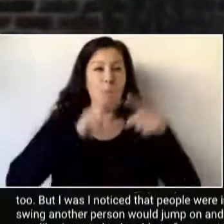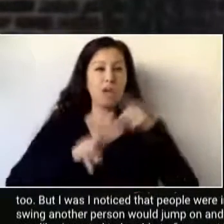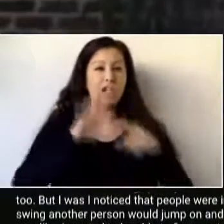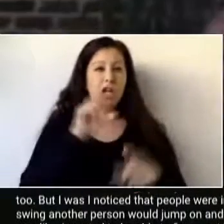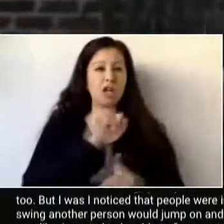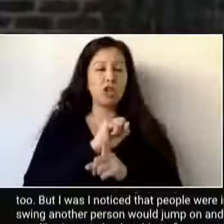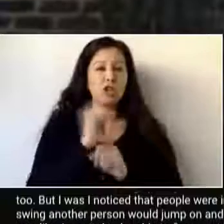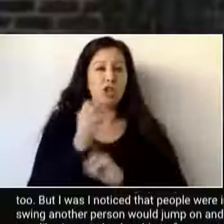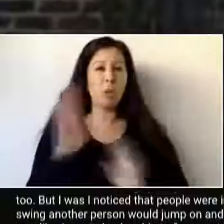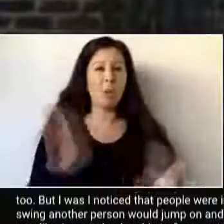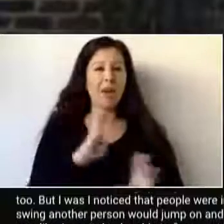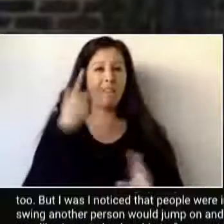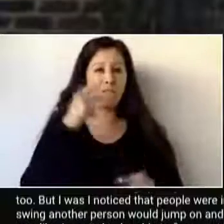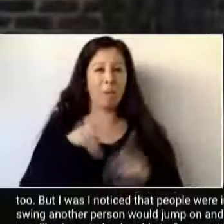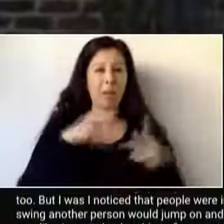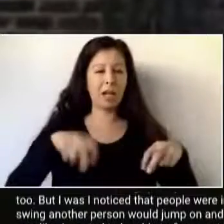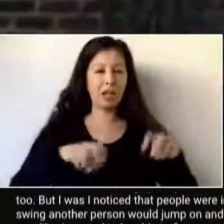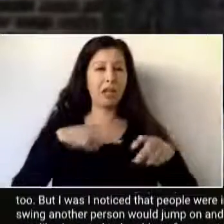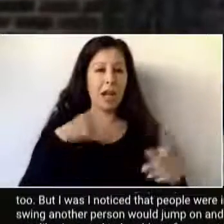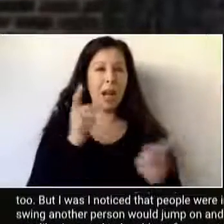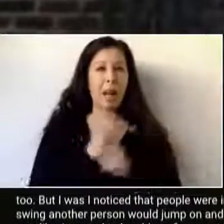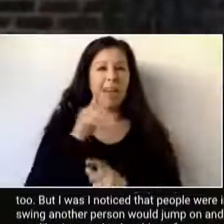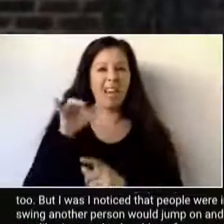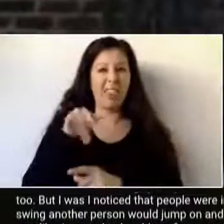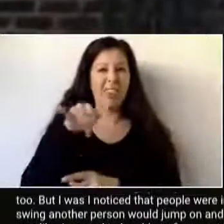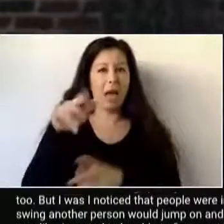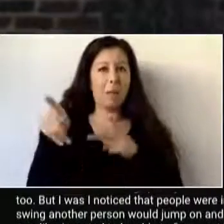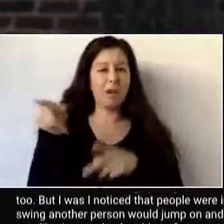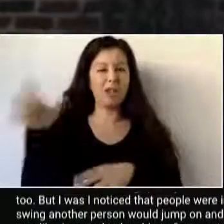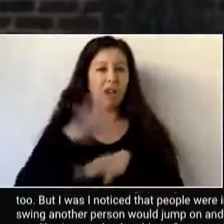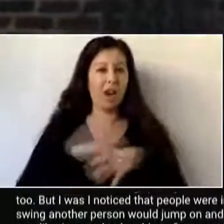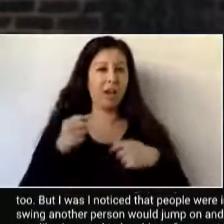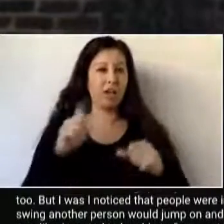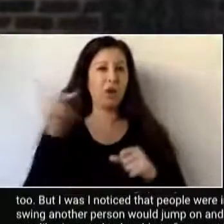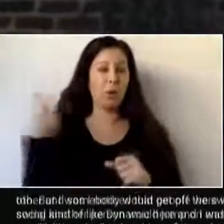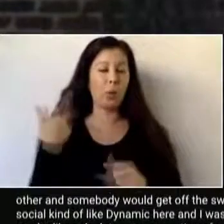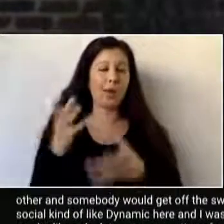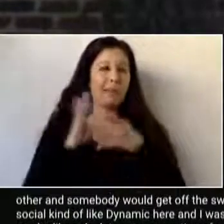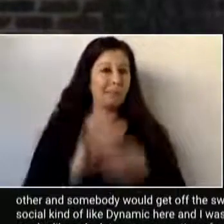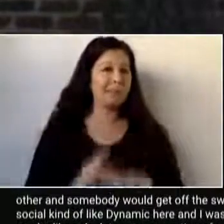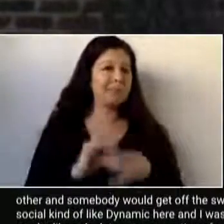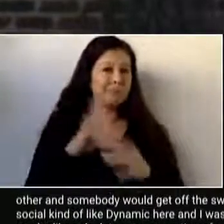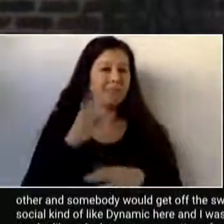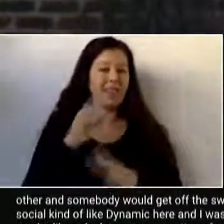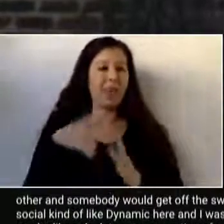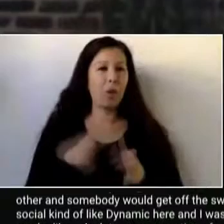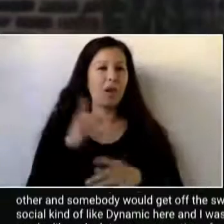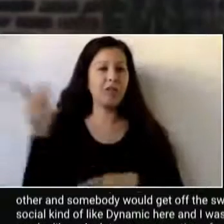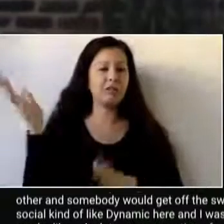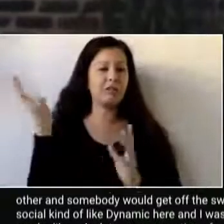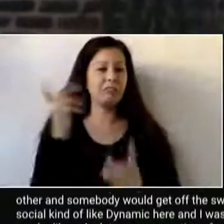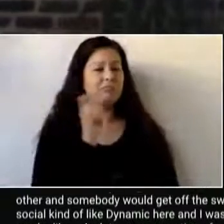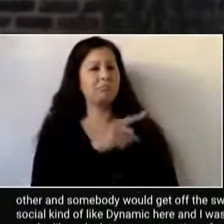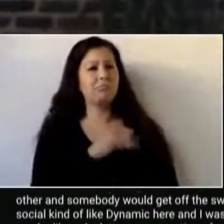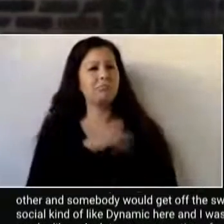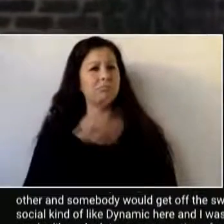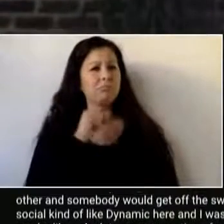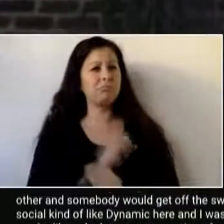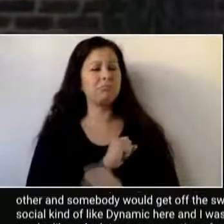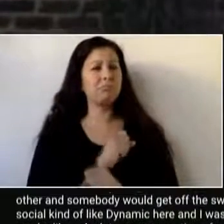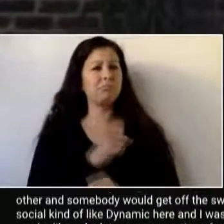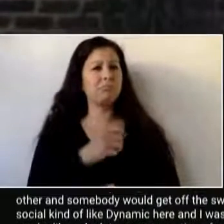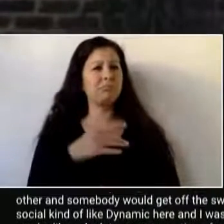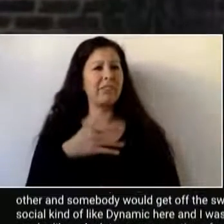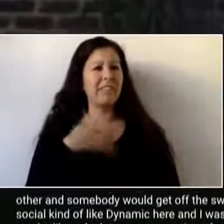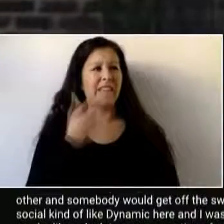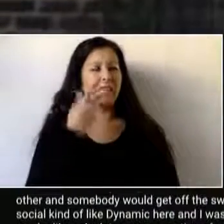swing area onto the swing. And I met Kieran at that party. She was like on the swings, and then we connected that way. And she was like, hey, like I actually have the skills to